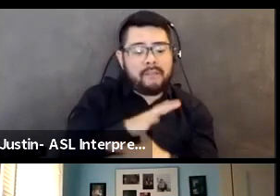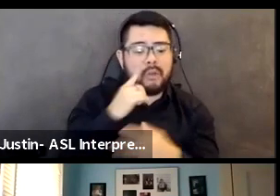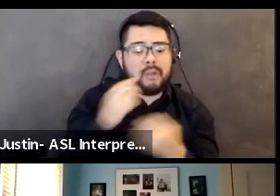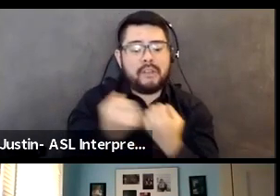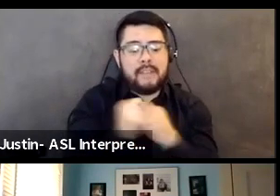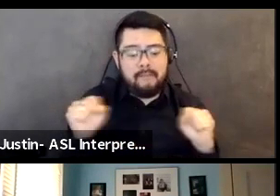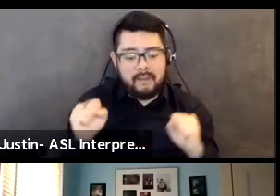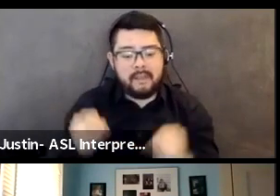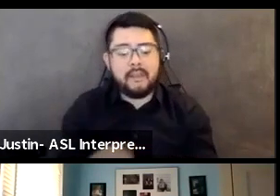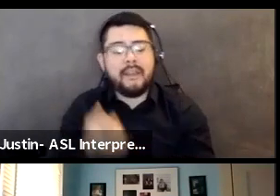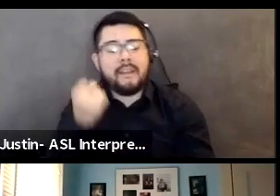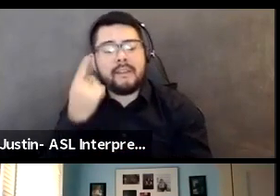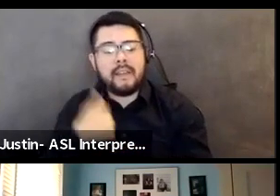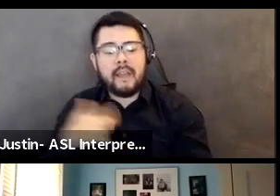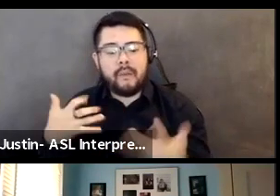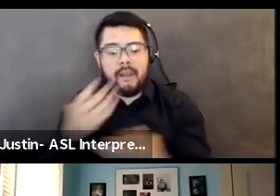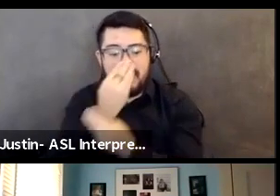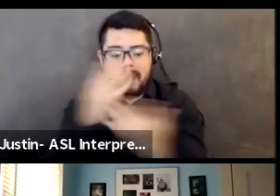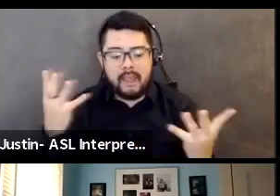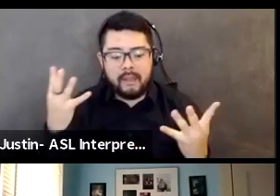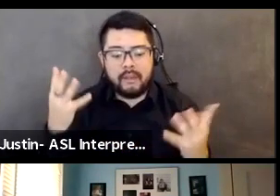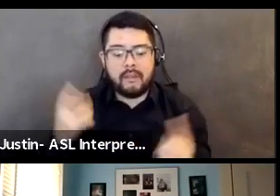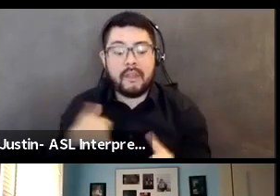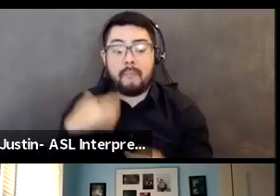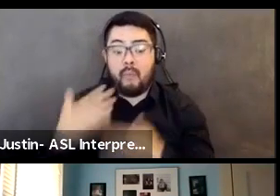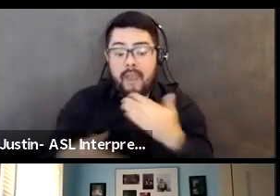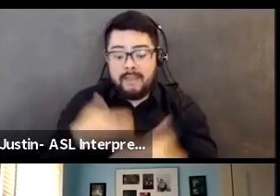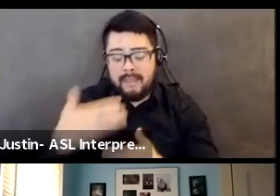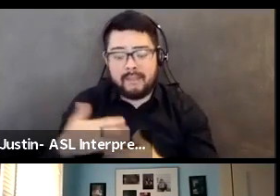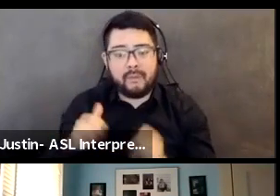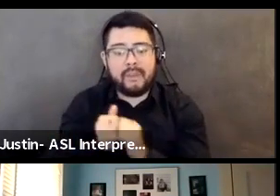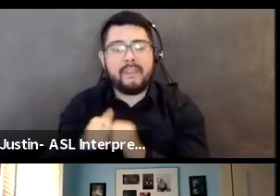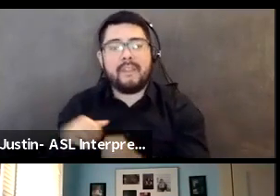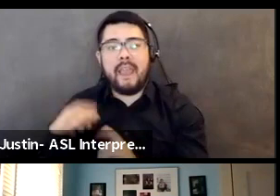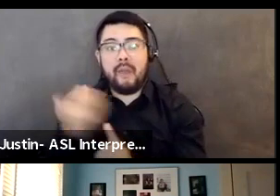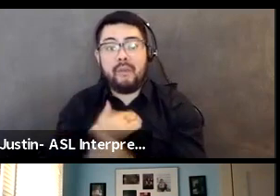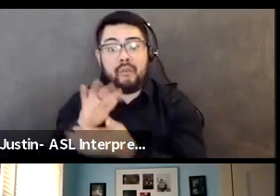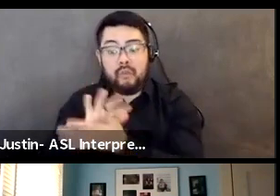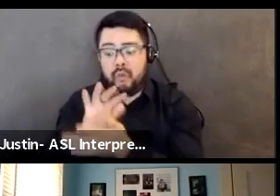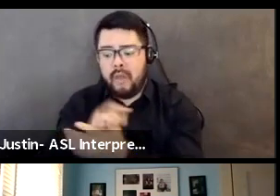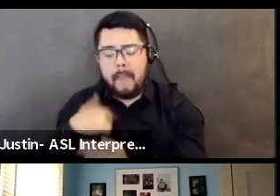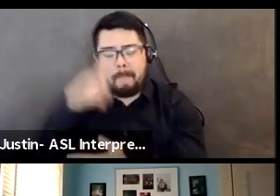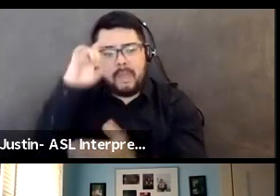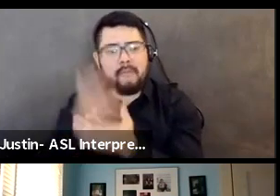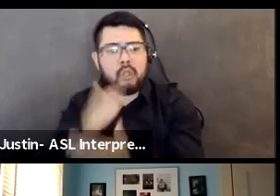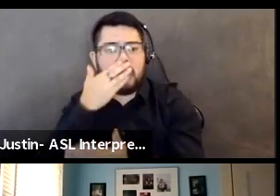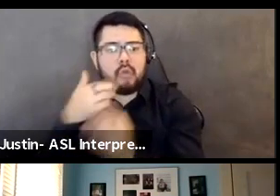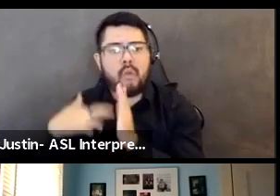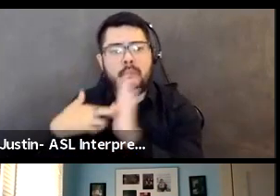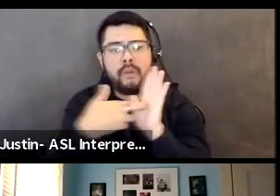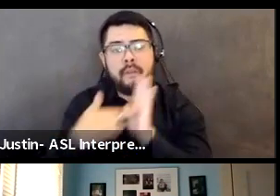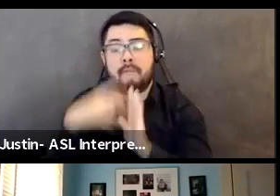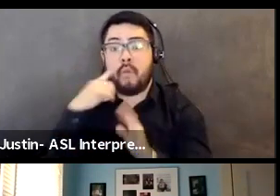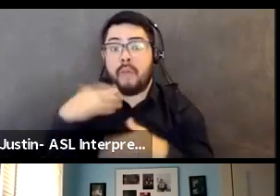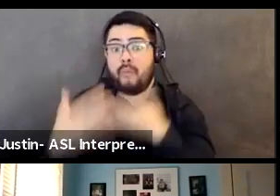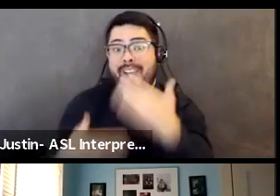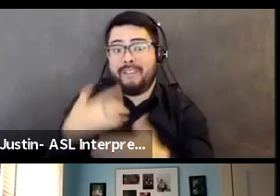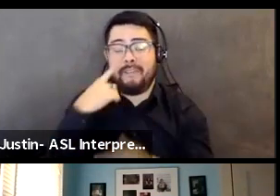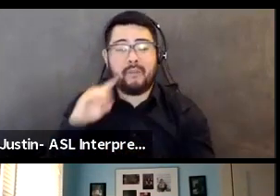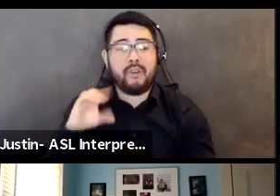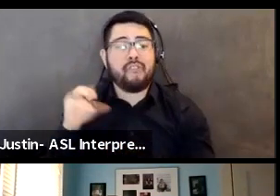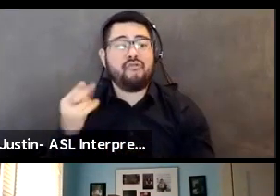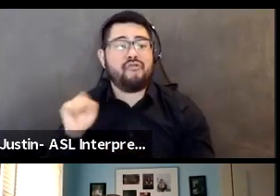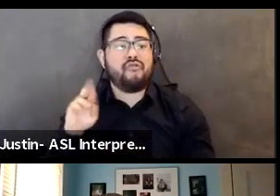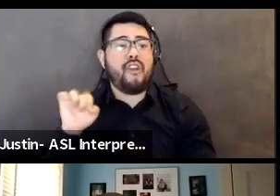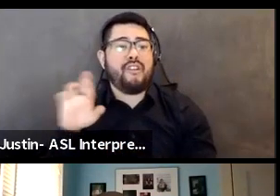i wanted to provide you with a quick overview of what the process has looked like at legal prep which i believe is a good representation of the process that has taken place at charter schools